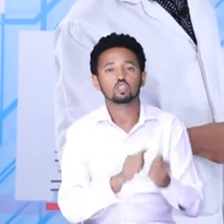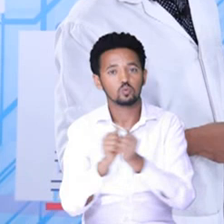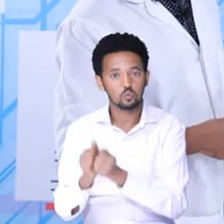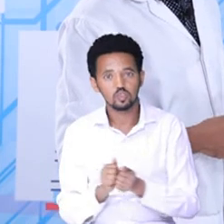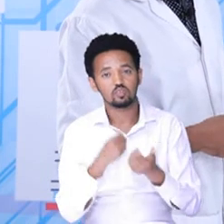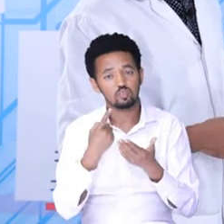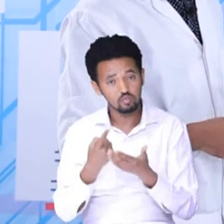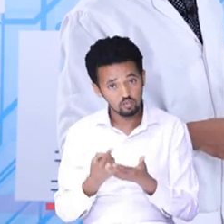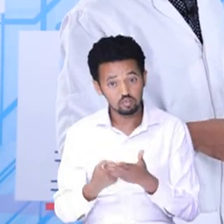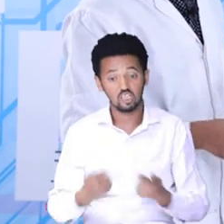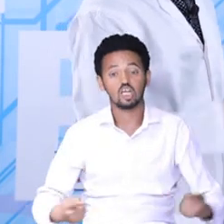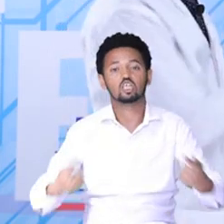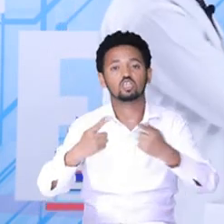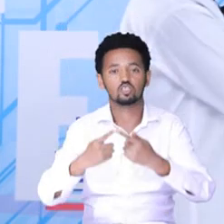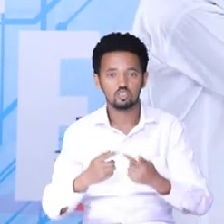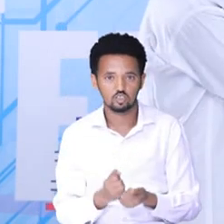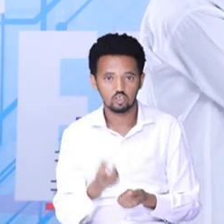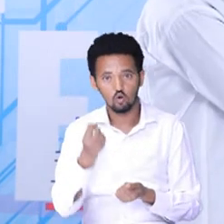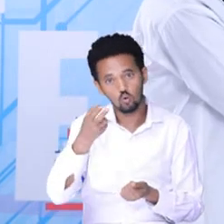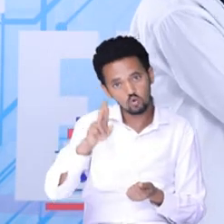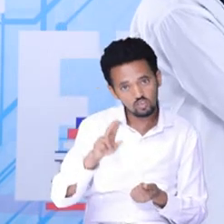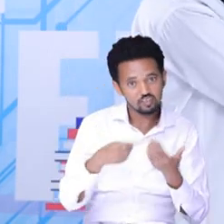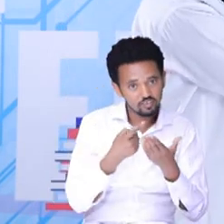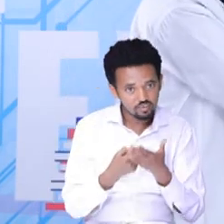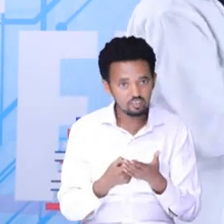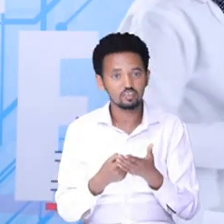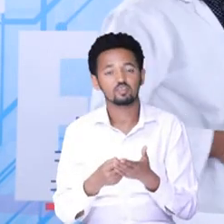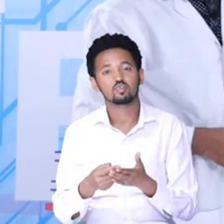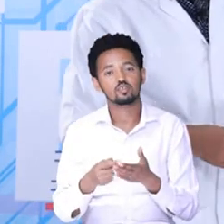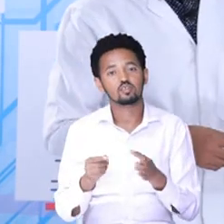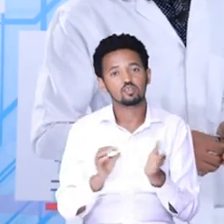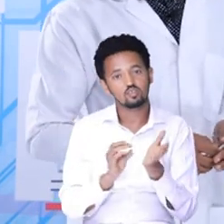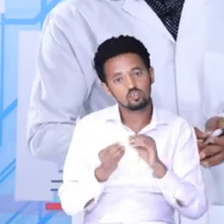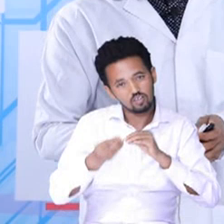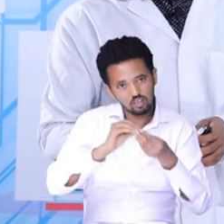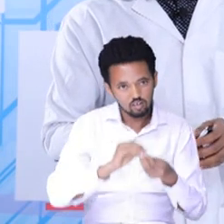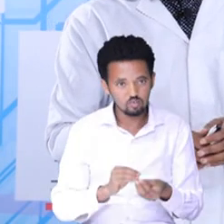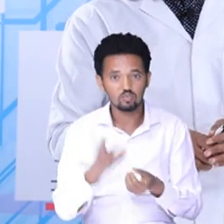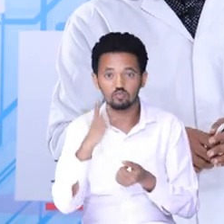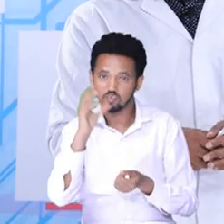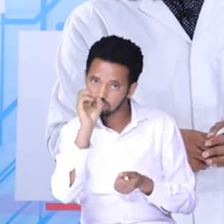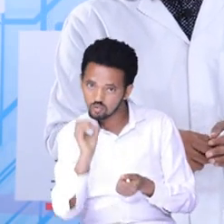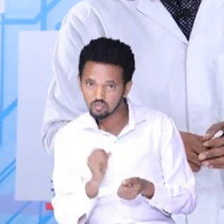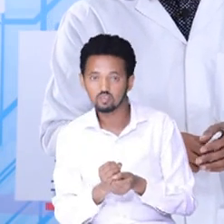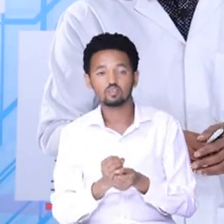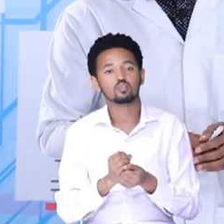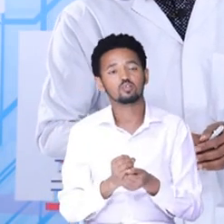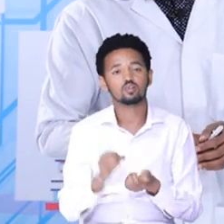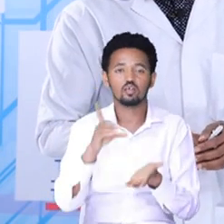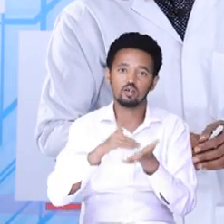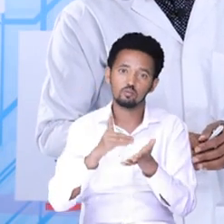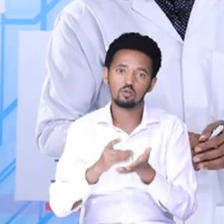Together with these regions, or these two regions, accounts more than 50% of the country's urban population.